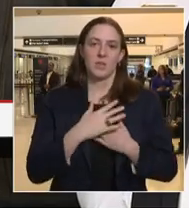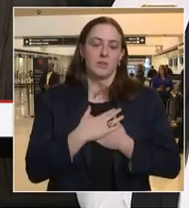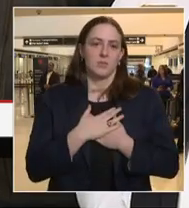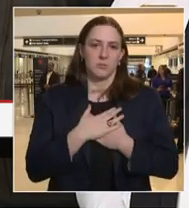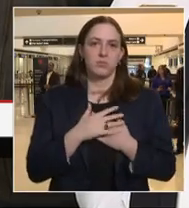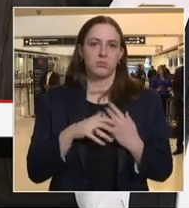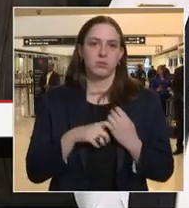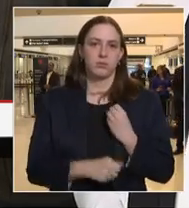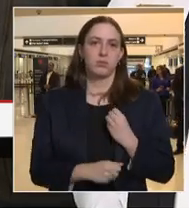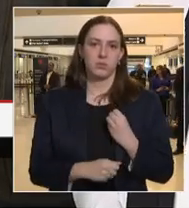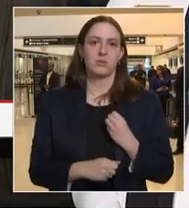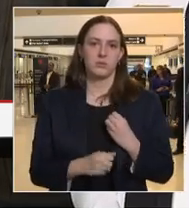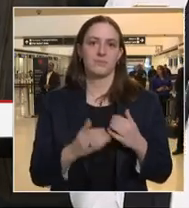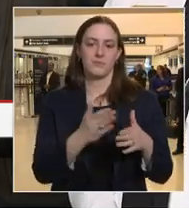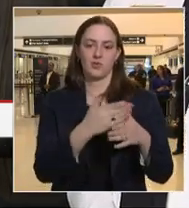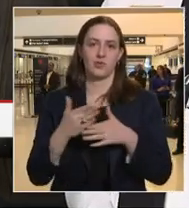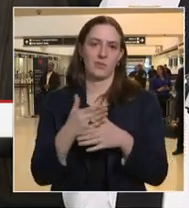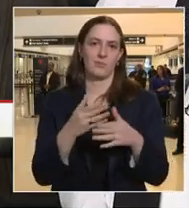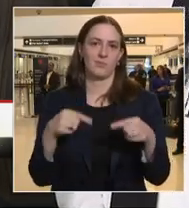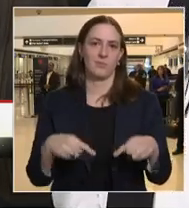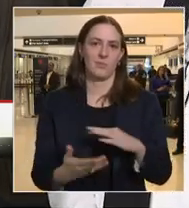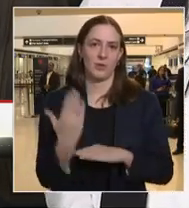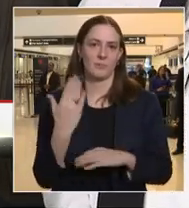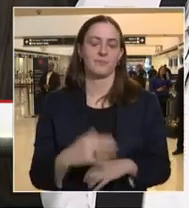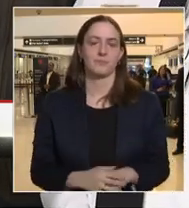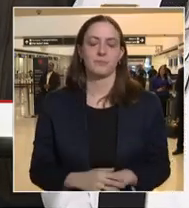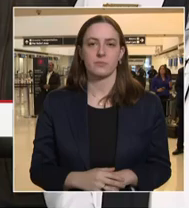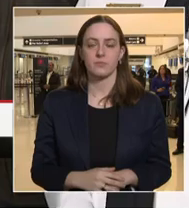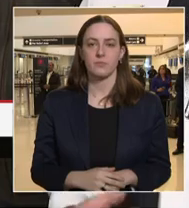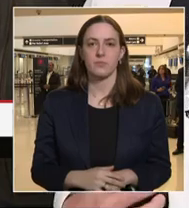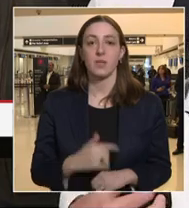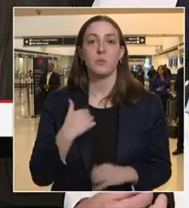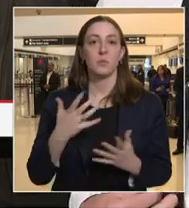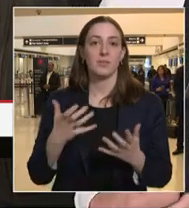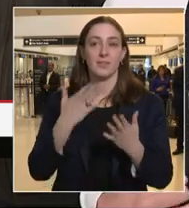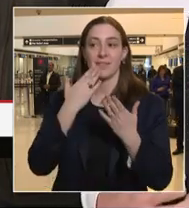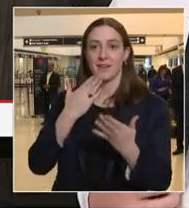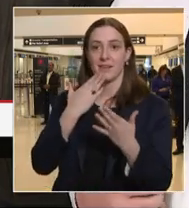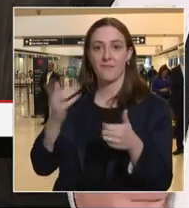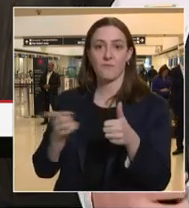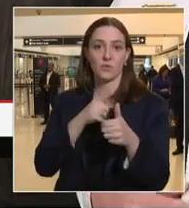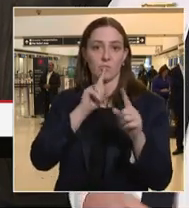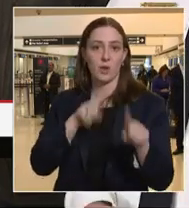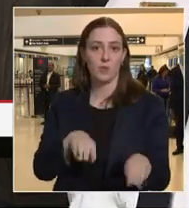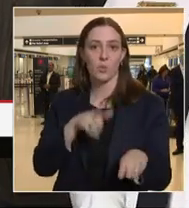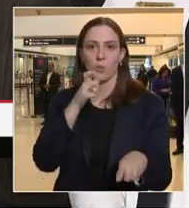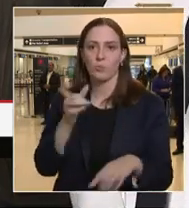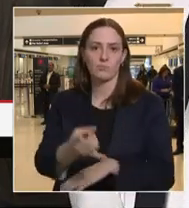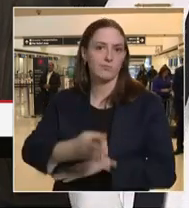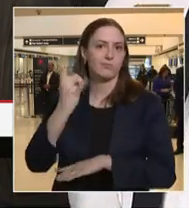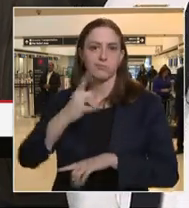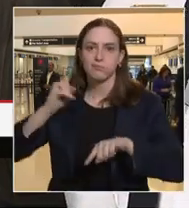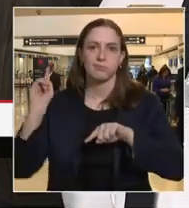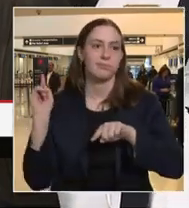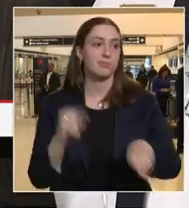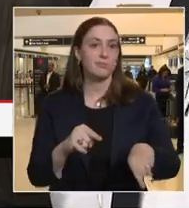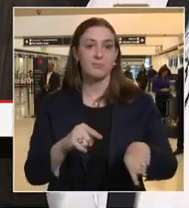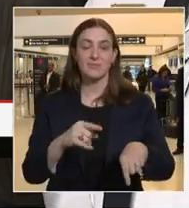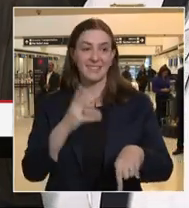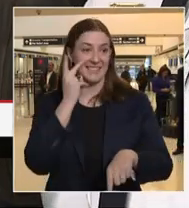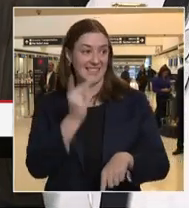grief. I do want to thank the first responders who acted quickly last night, who ran towards